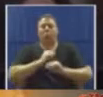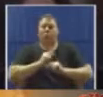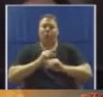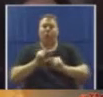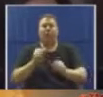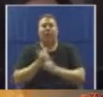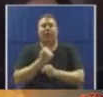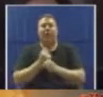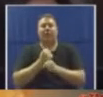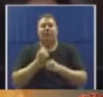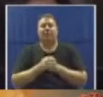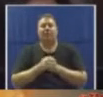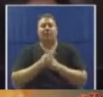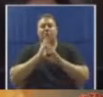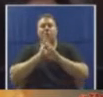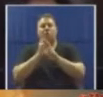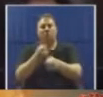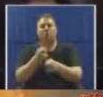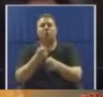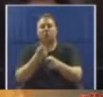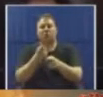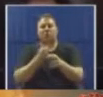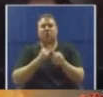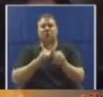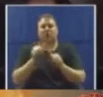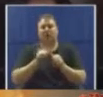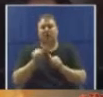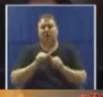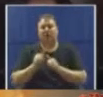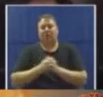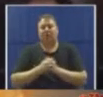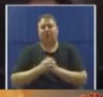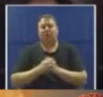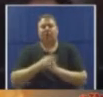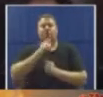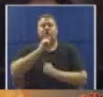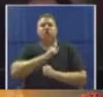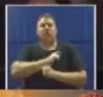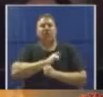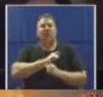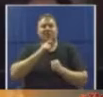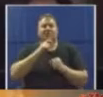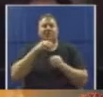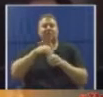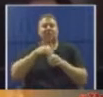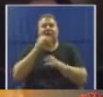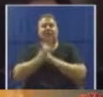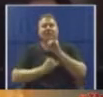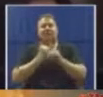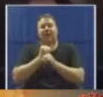and implementation, as well as restore trust in the international health system.